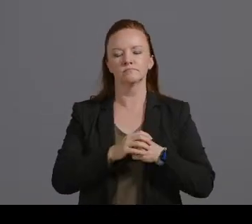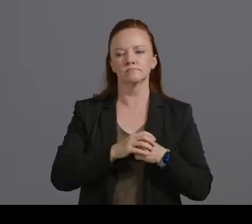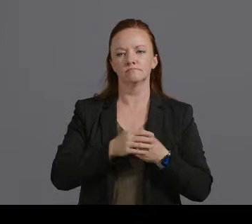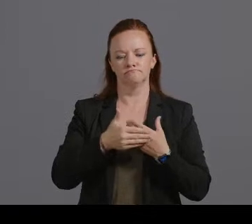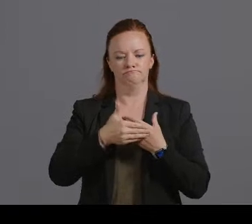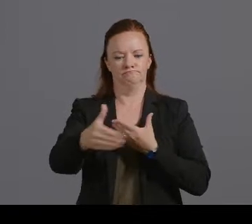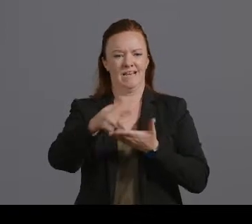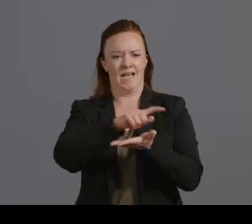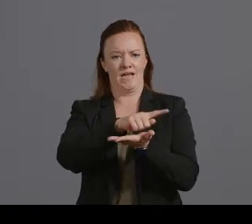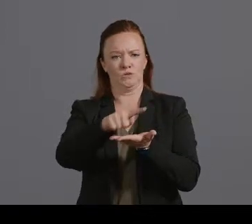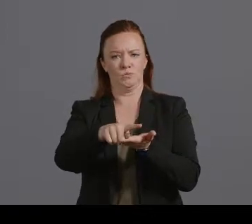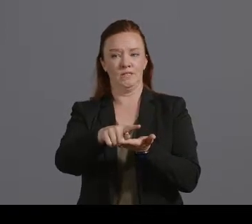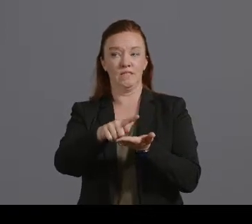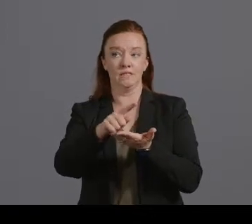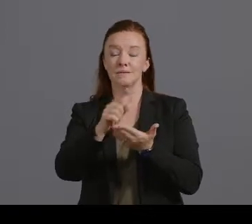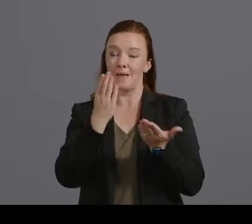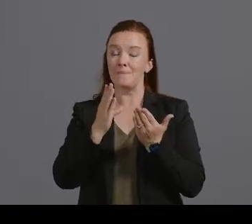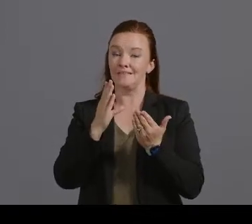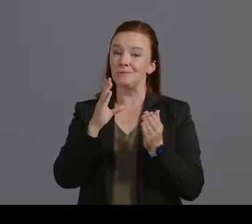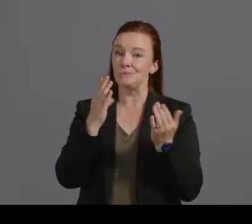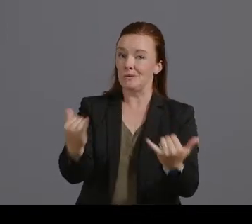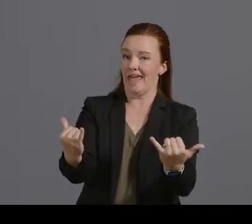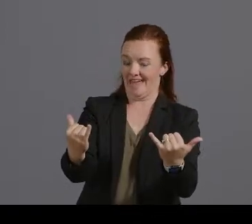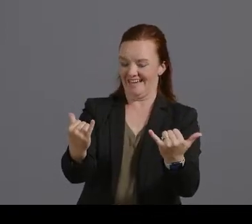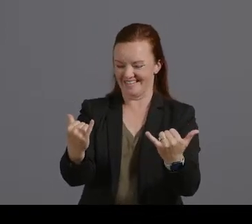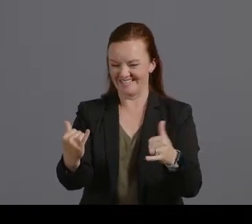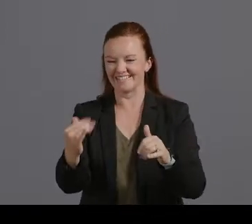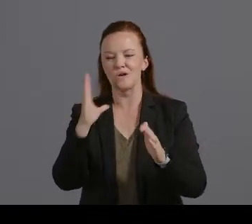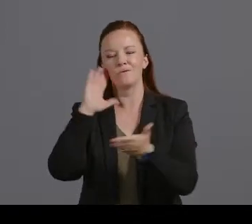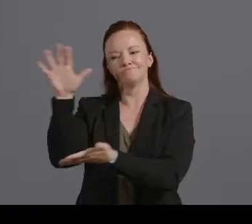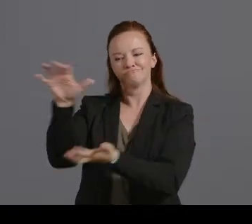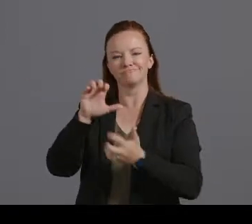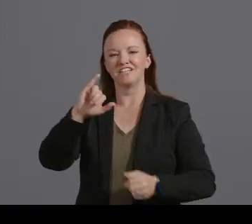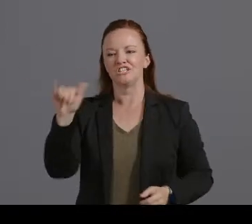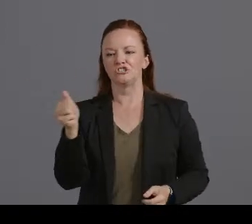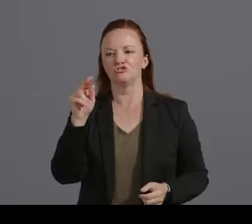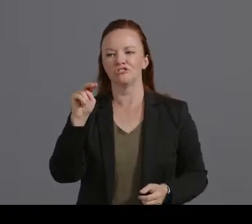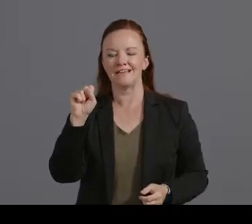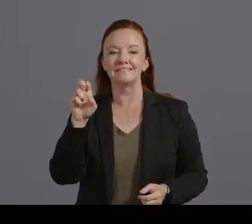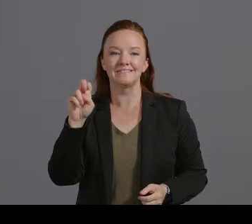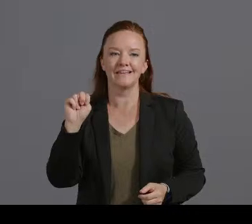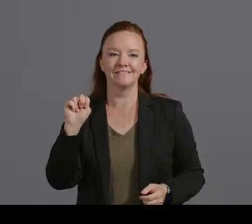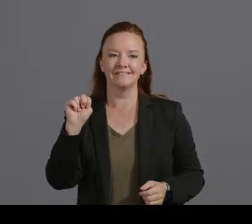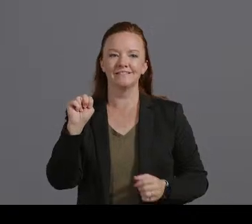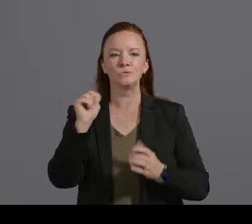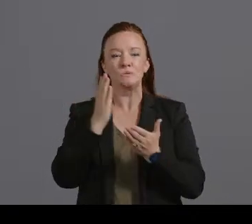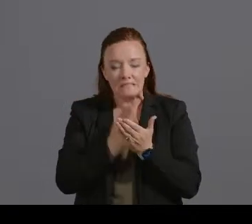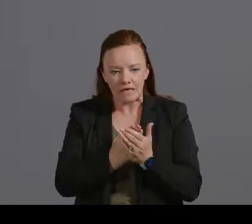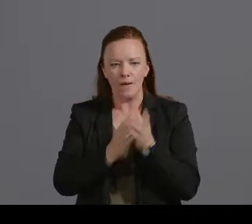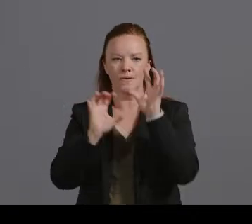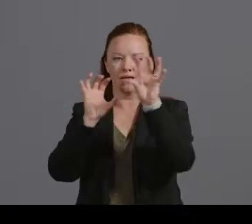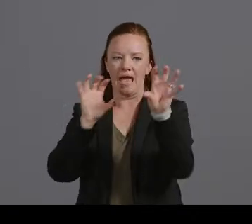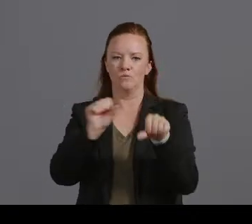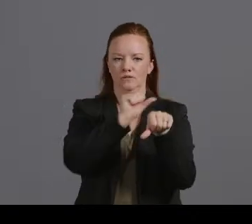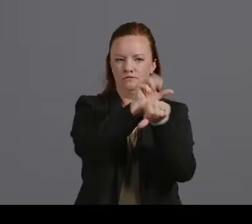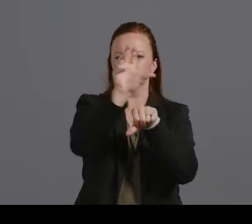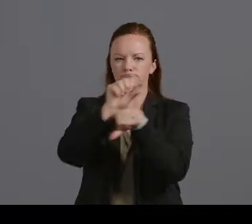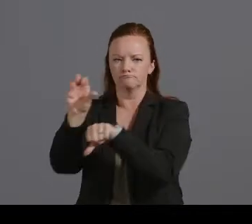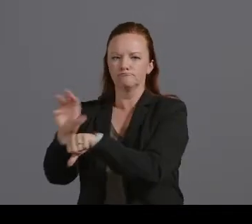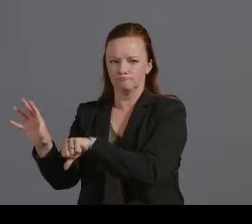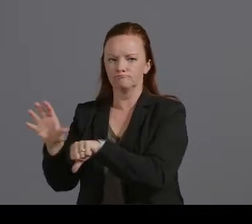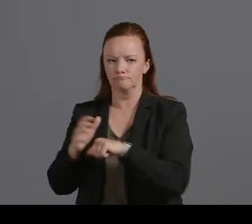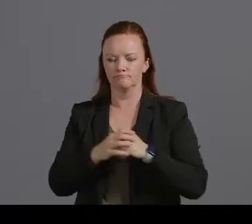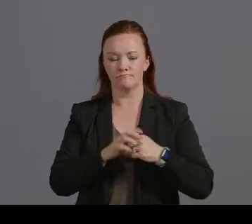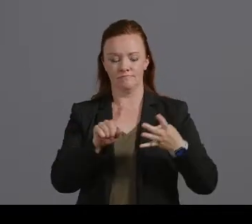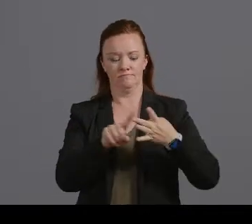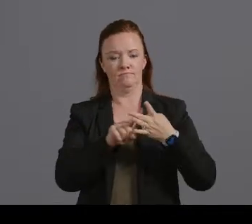that actually starting as early as today, the Janssen vaccine could be in some counties. But you can see what the March 7th week,